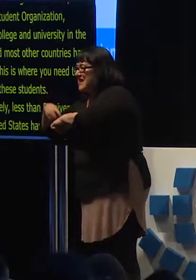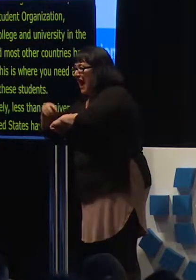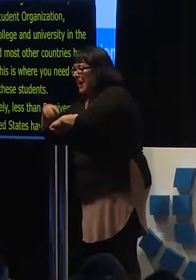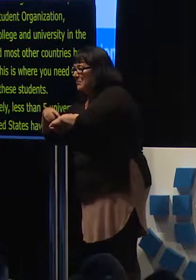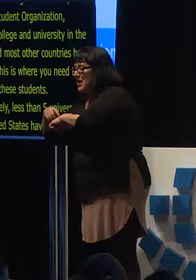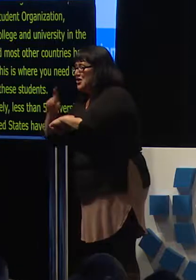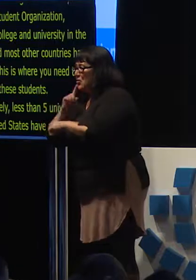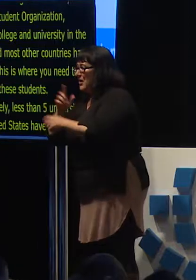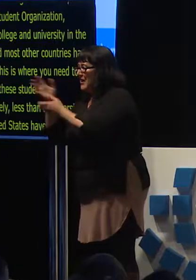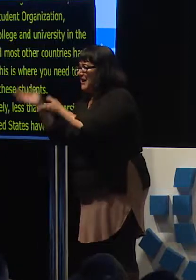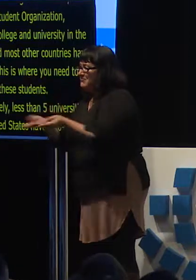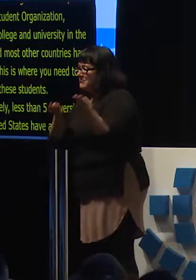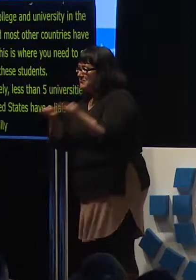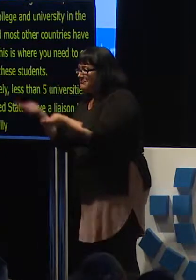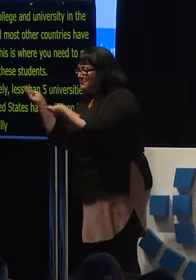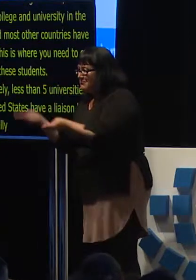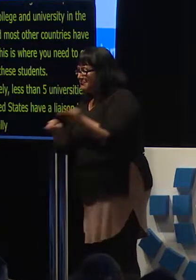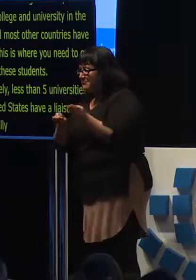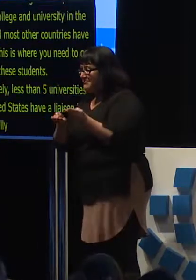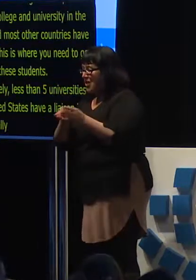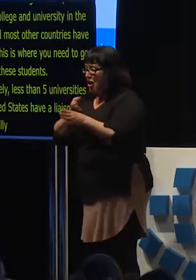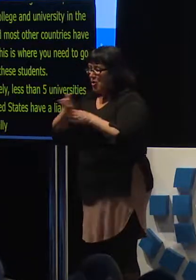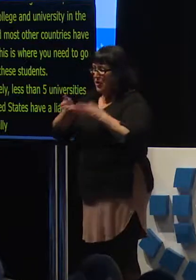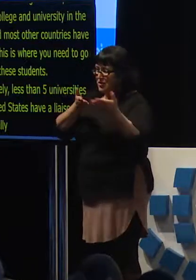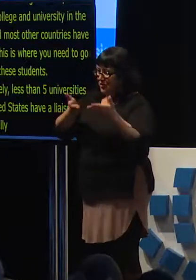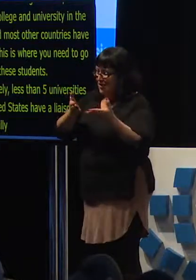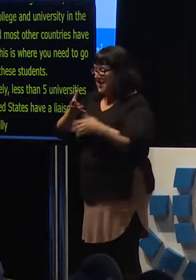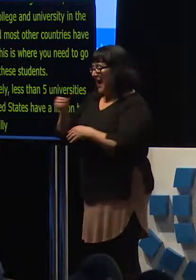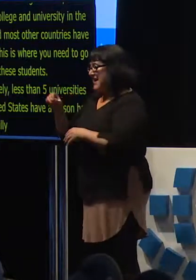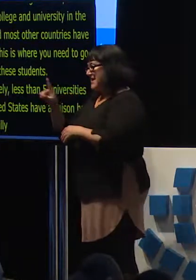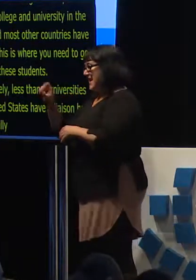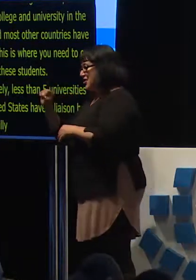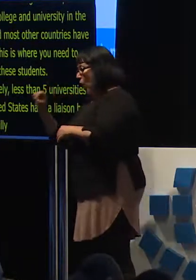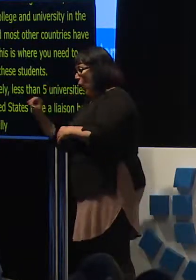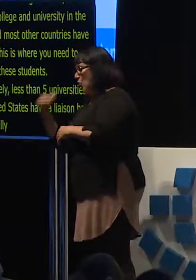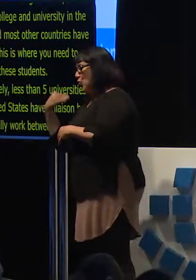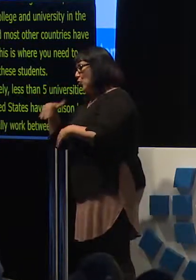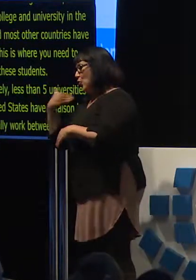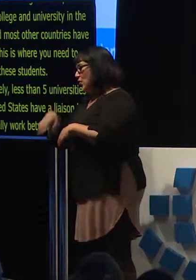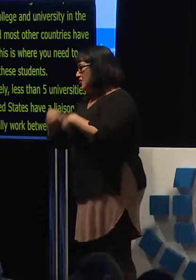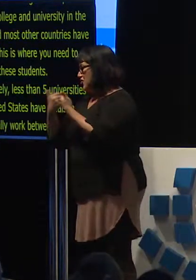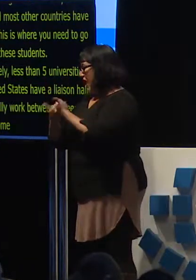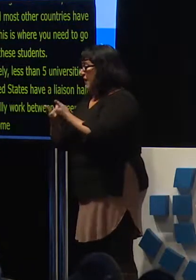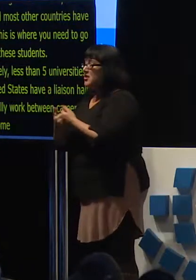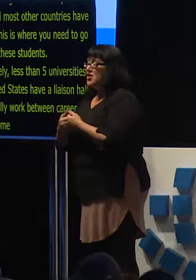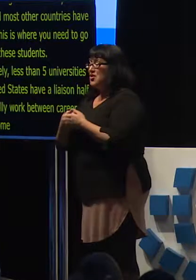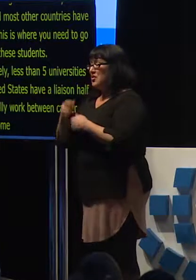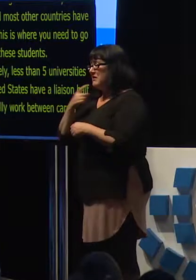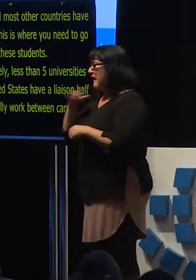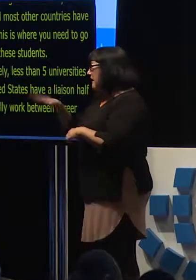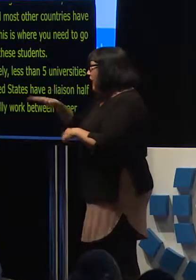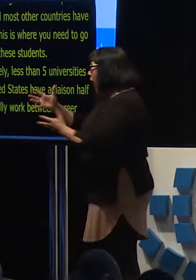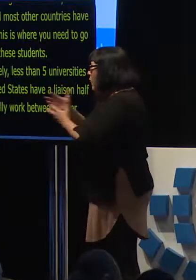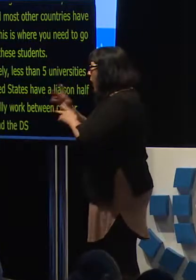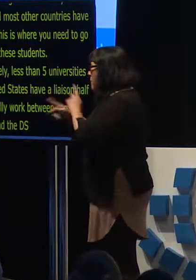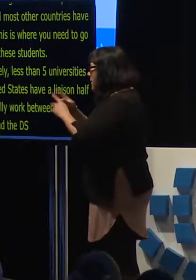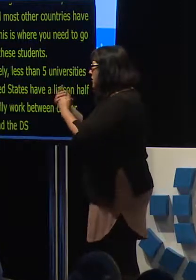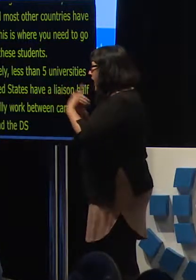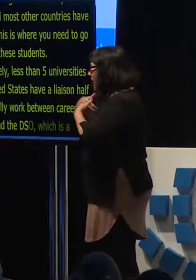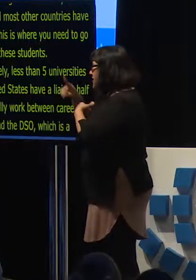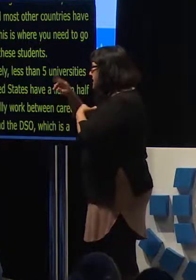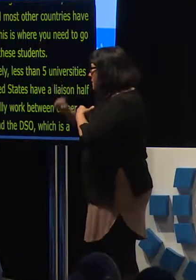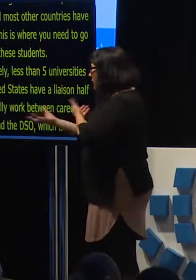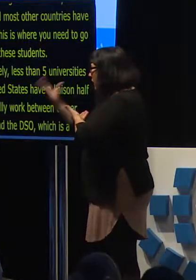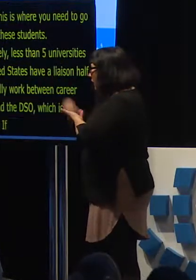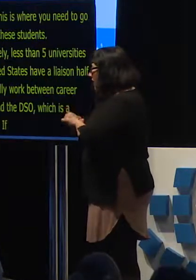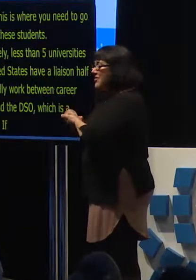really work between career services and the DSO, which is a challenge. So you think you're telling them, I want people with disabilities included, you're